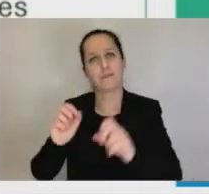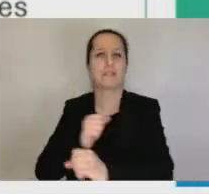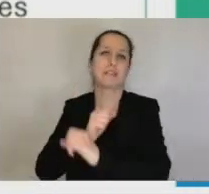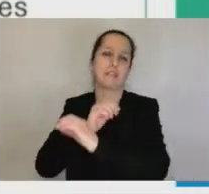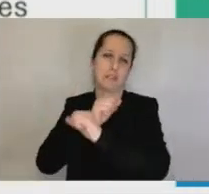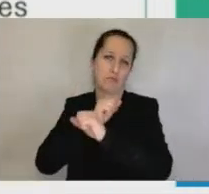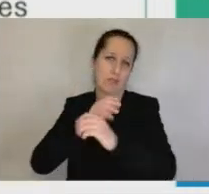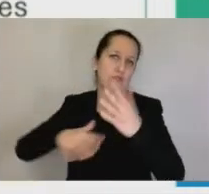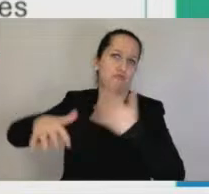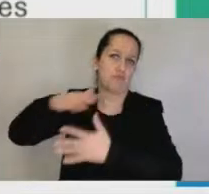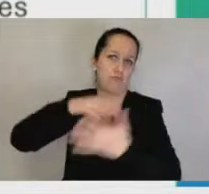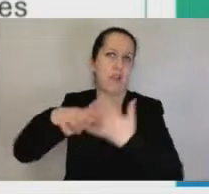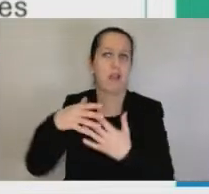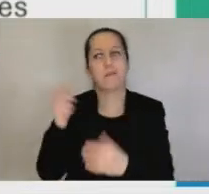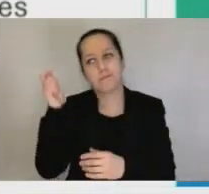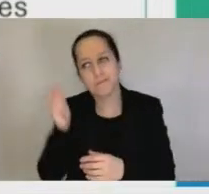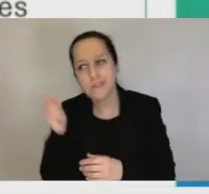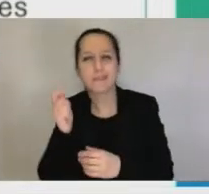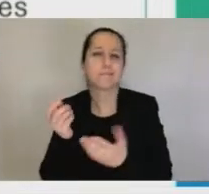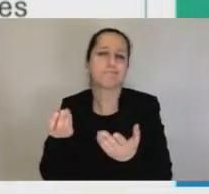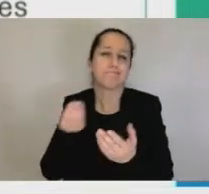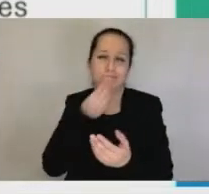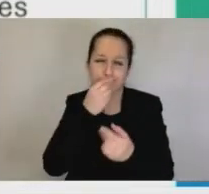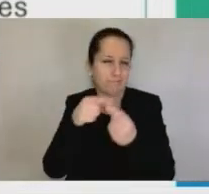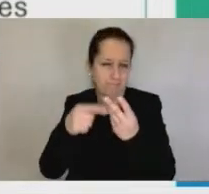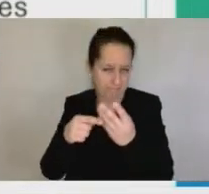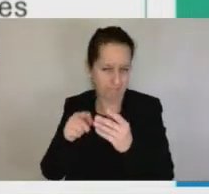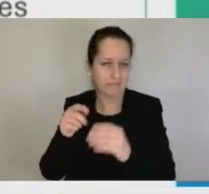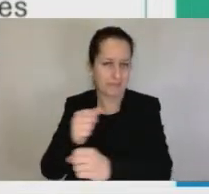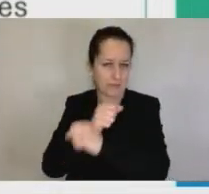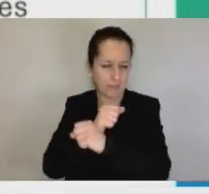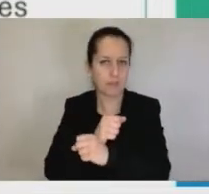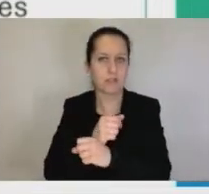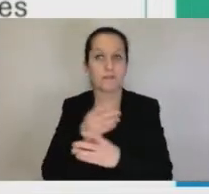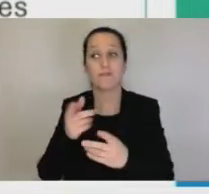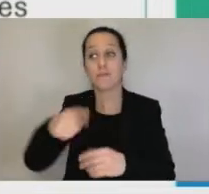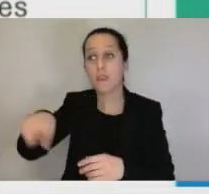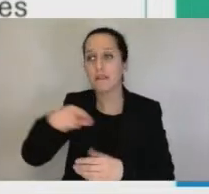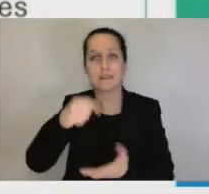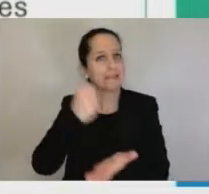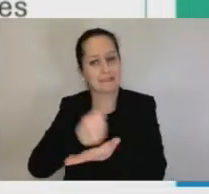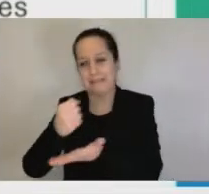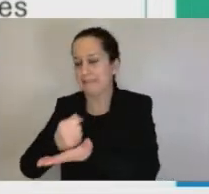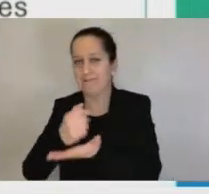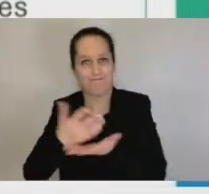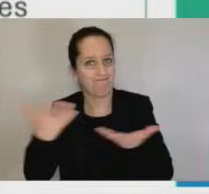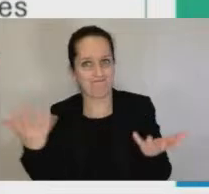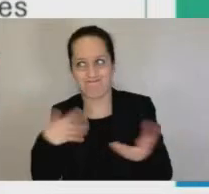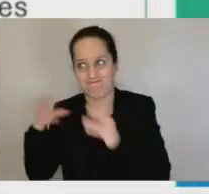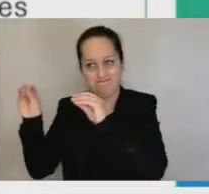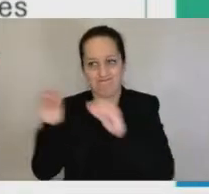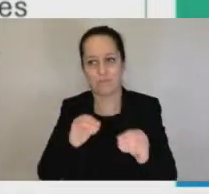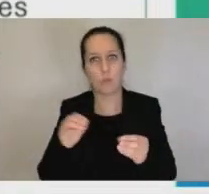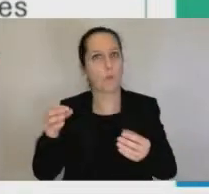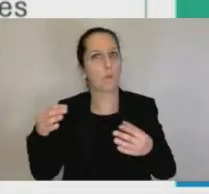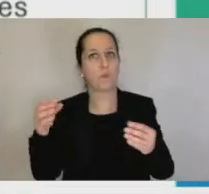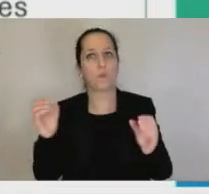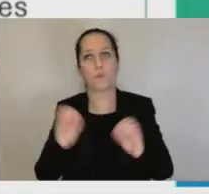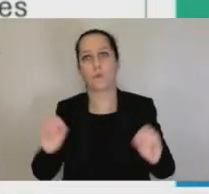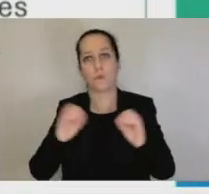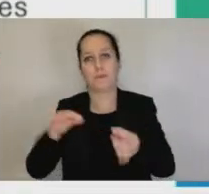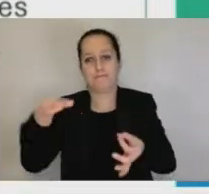Social Security, persons have to face many difficulties. Access to the